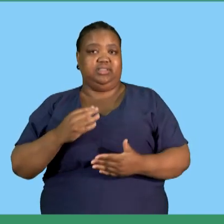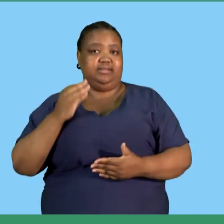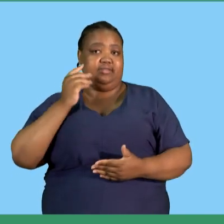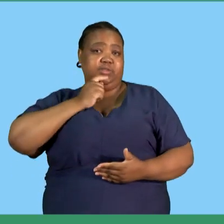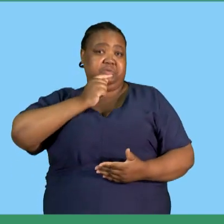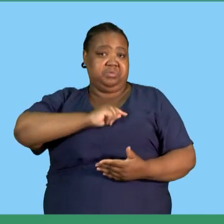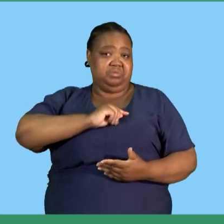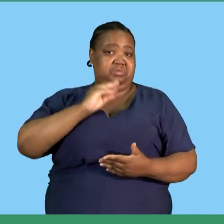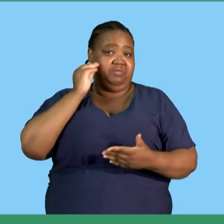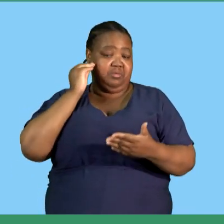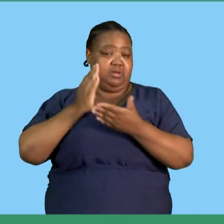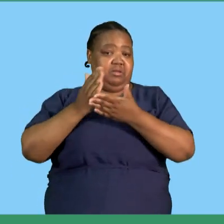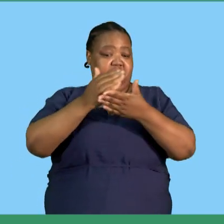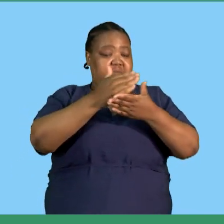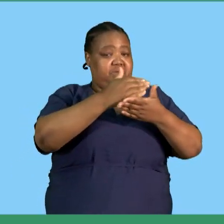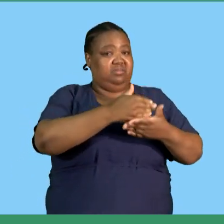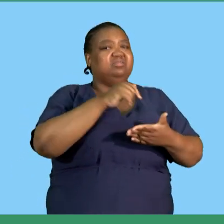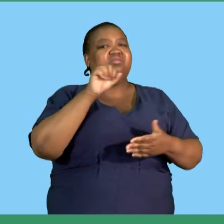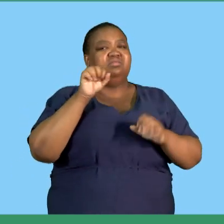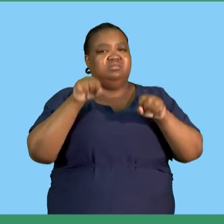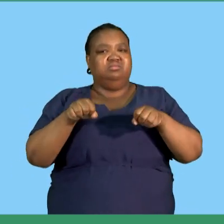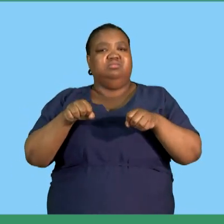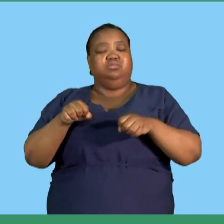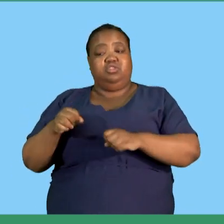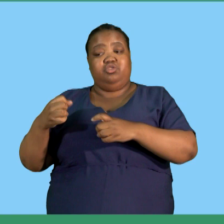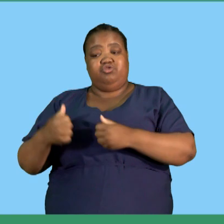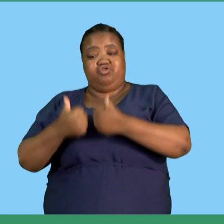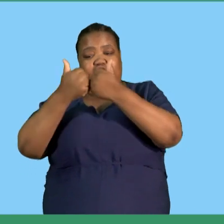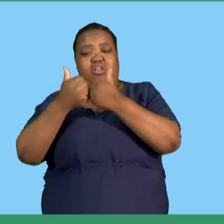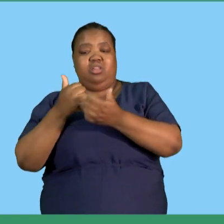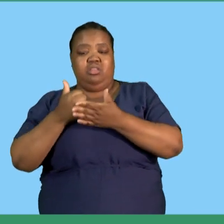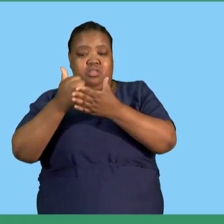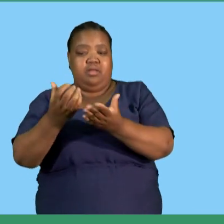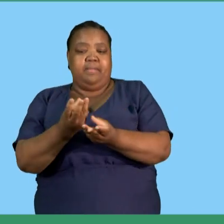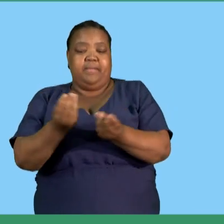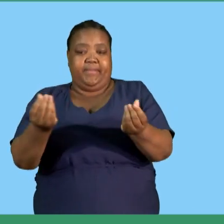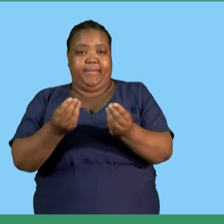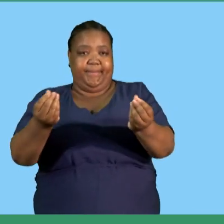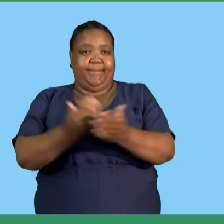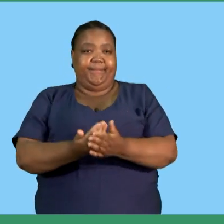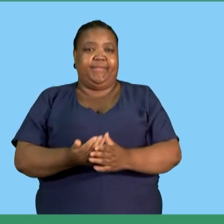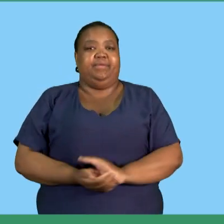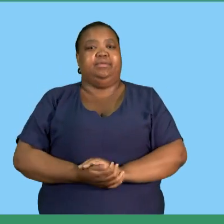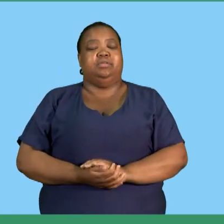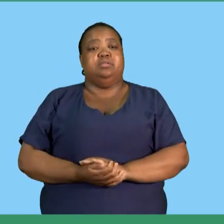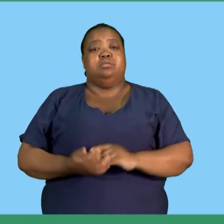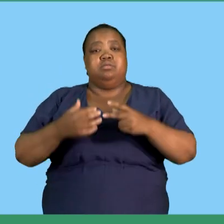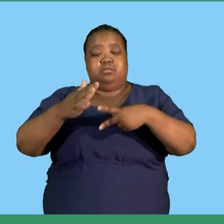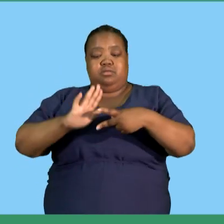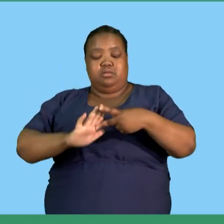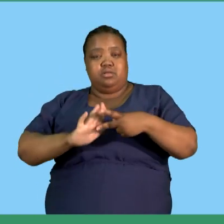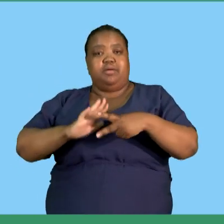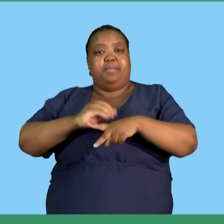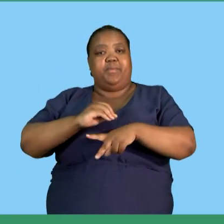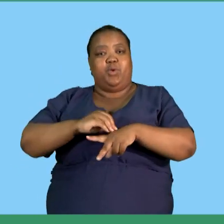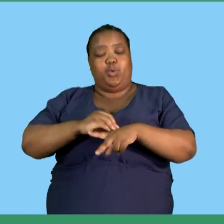of gathering the facts that are necessary to overcome a specific challenge. That is problem solving.